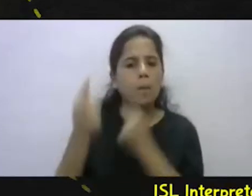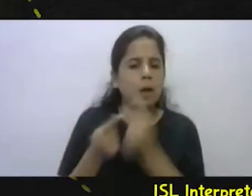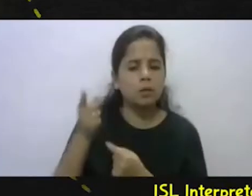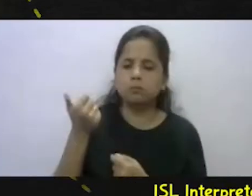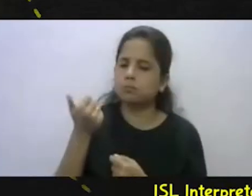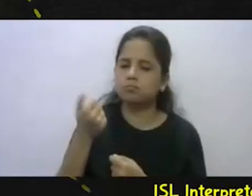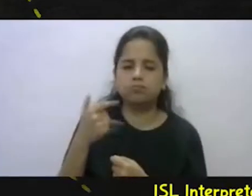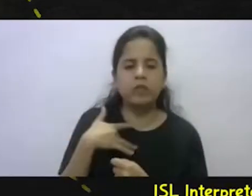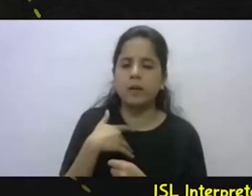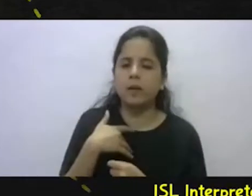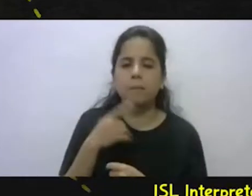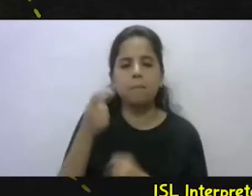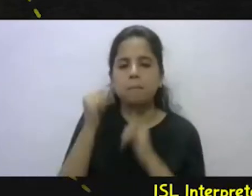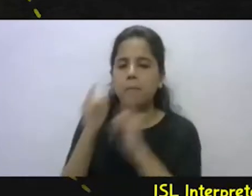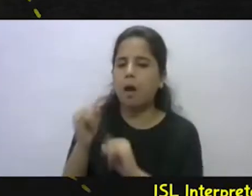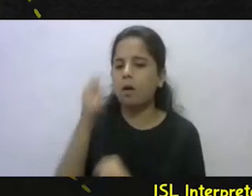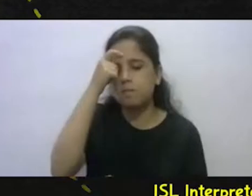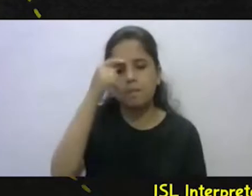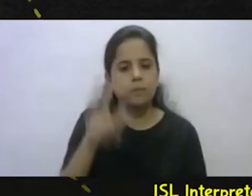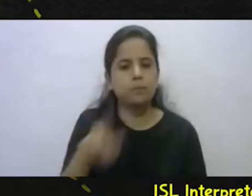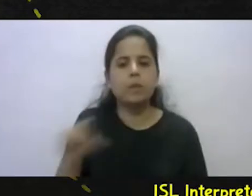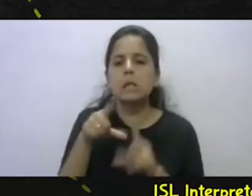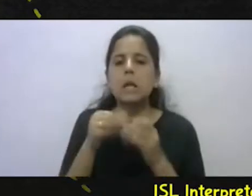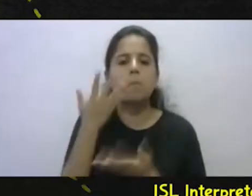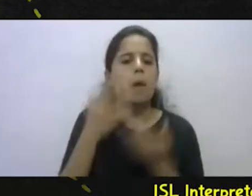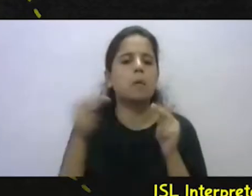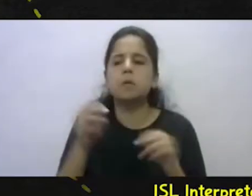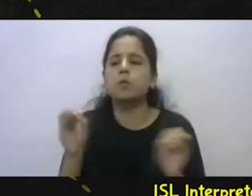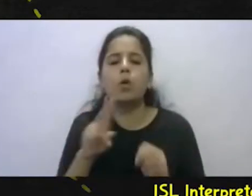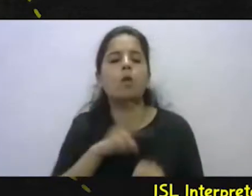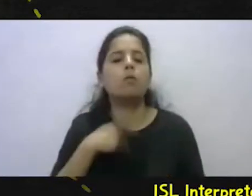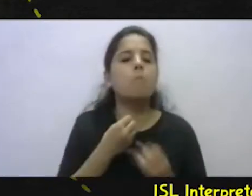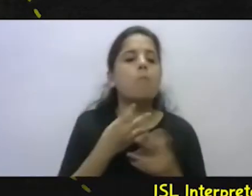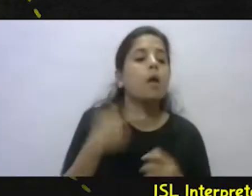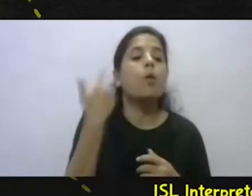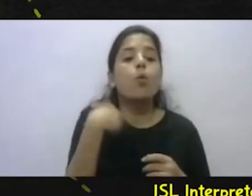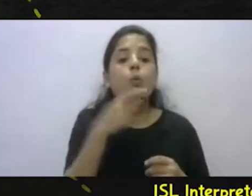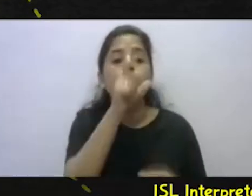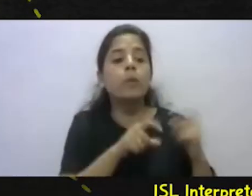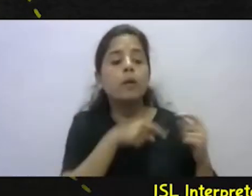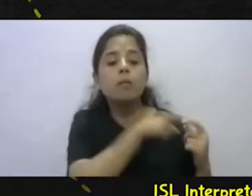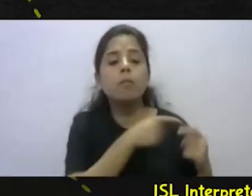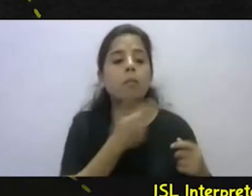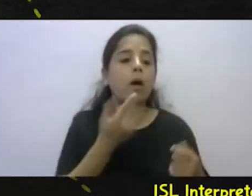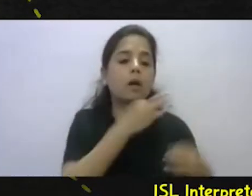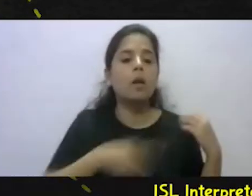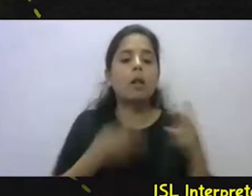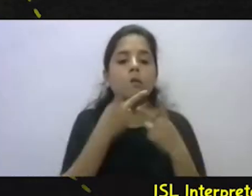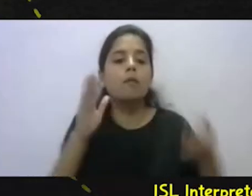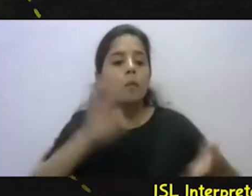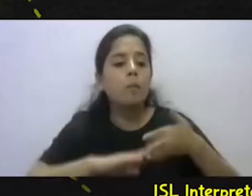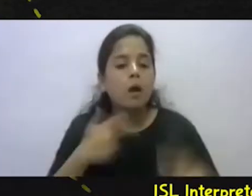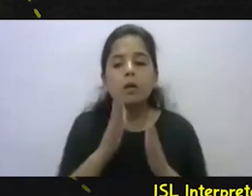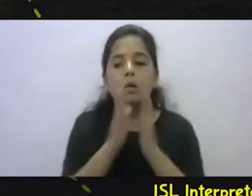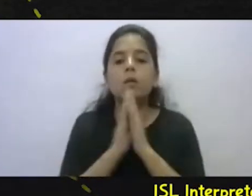itself, which may not require data of how many intercaste couples are killed or how many interreligious couples